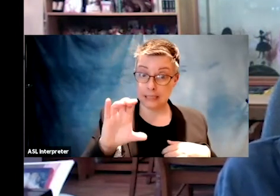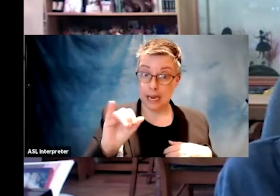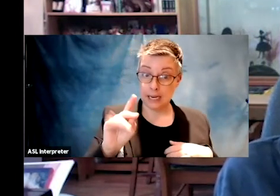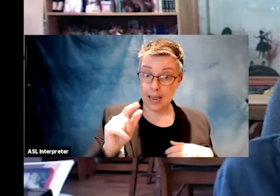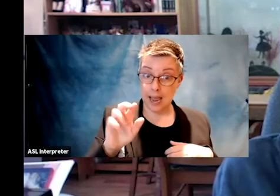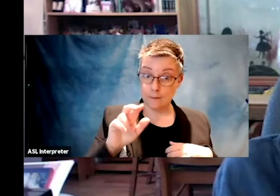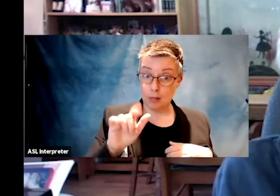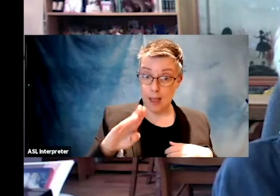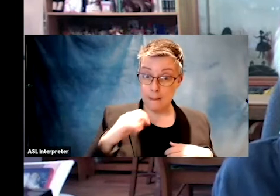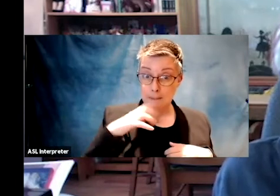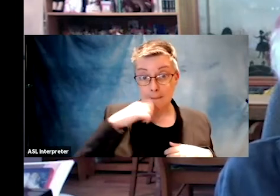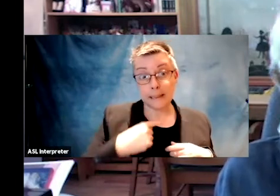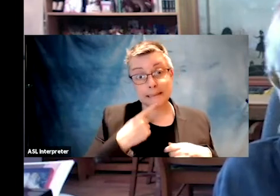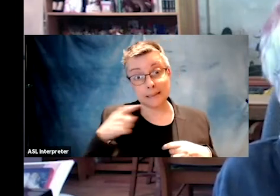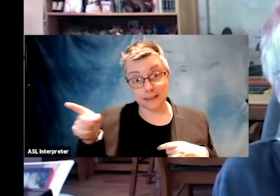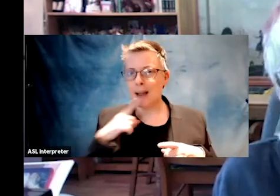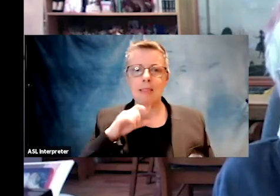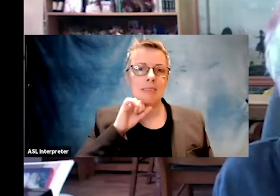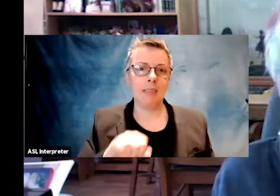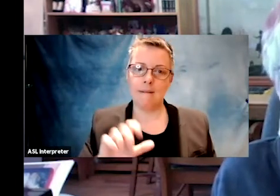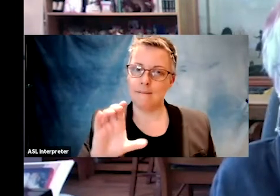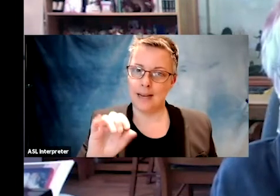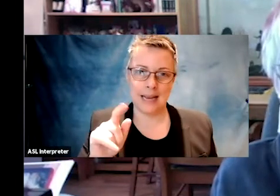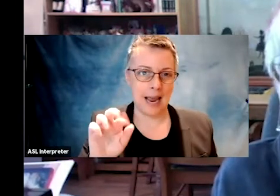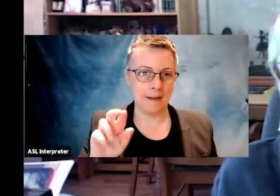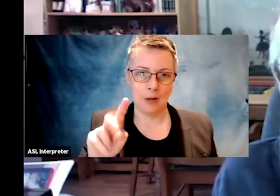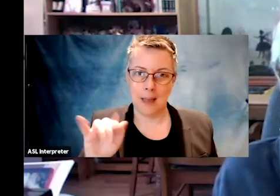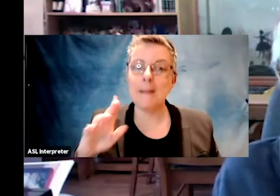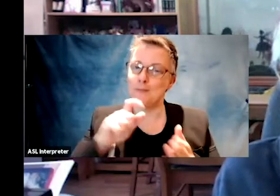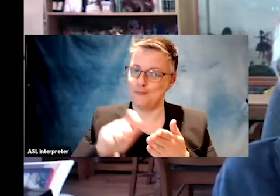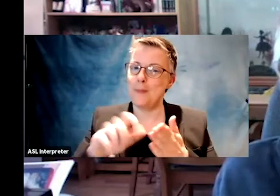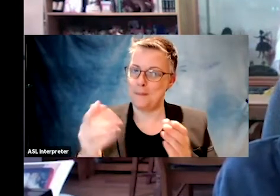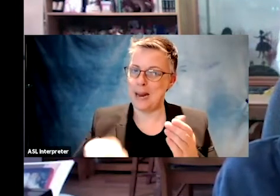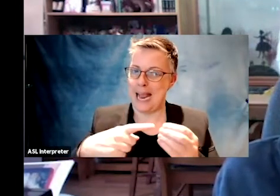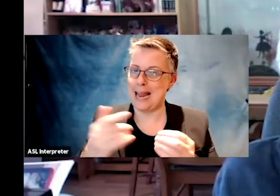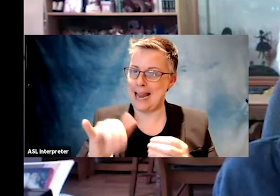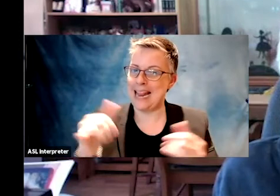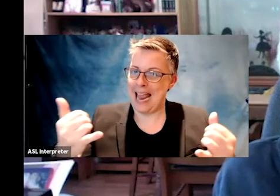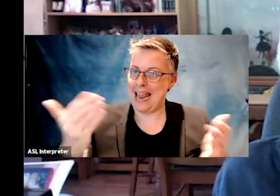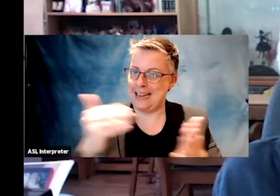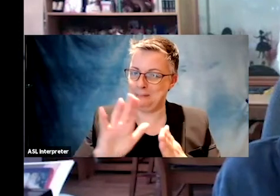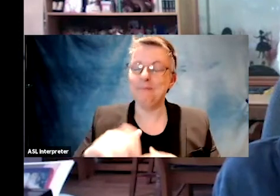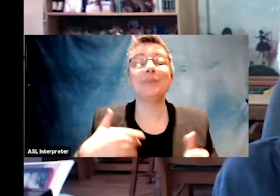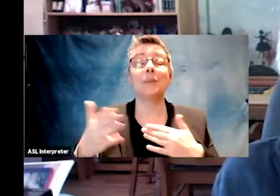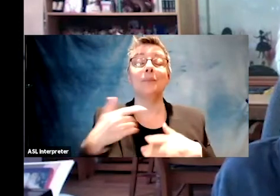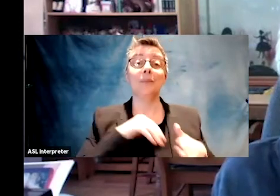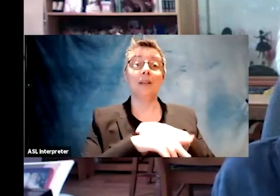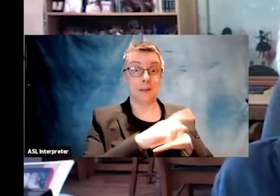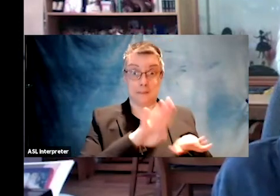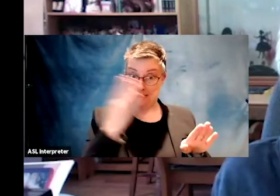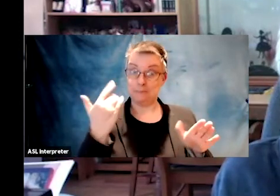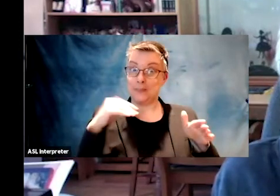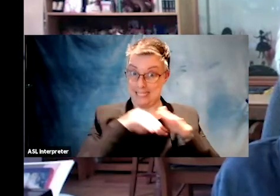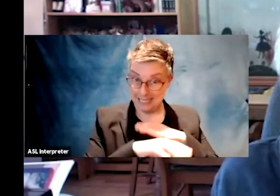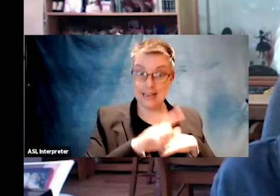my rotations there. I really love cadaver lab. I'm actually writing about it again right now. Uh, and so I walk into the cadaver